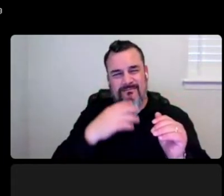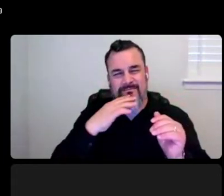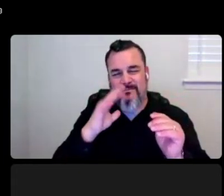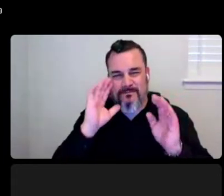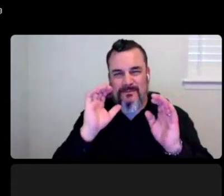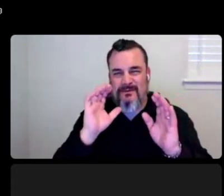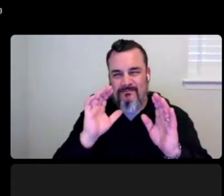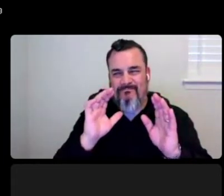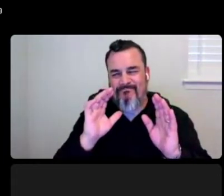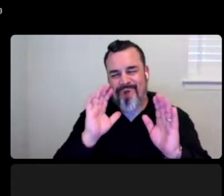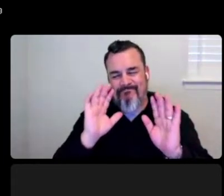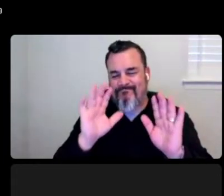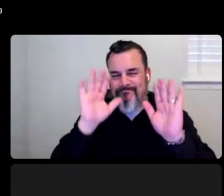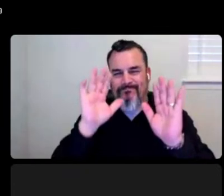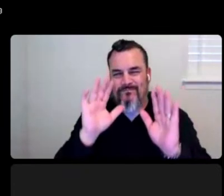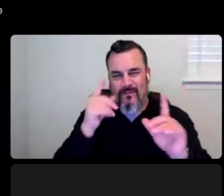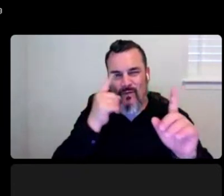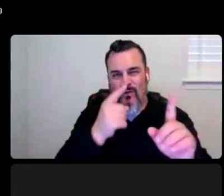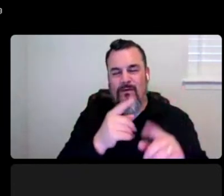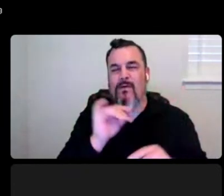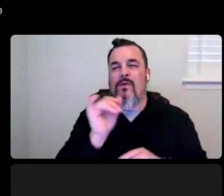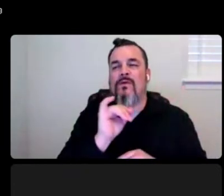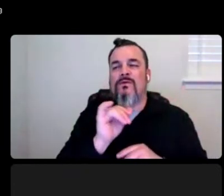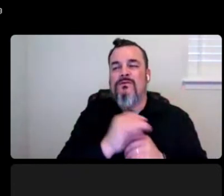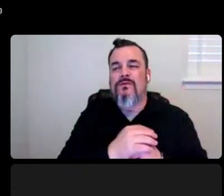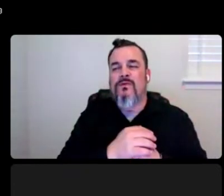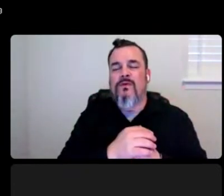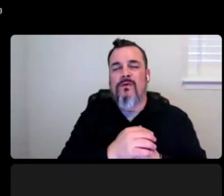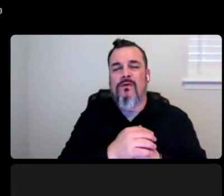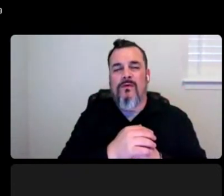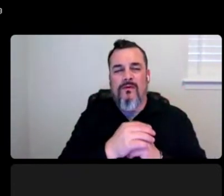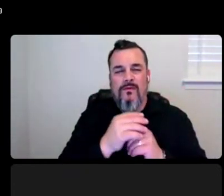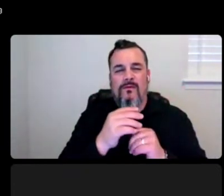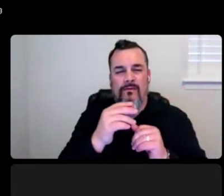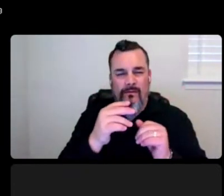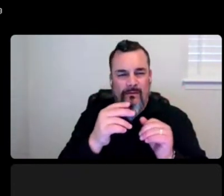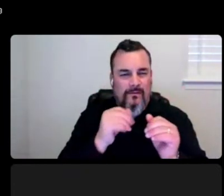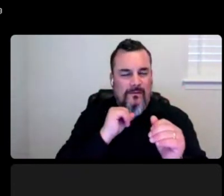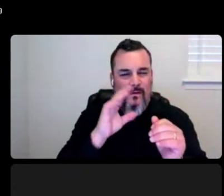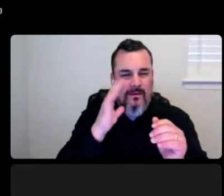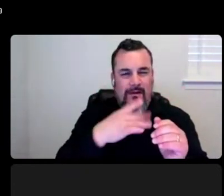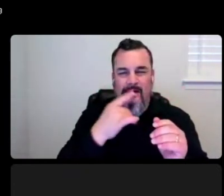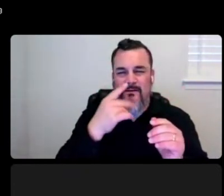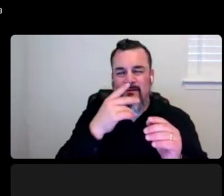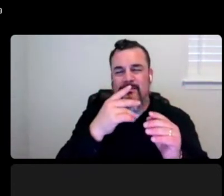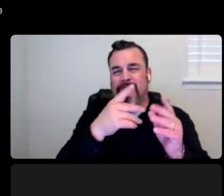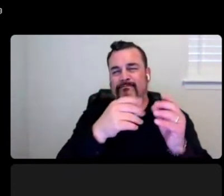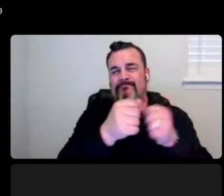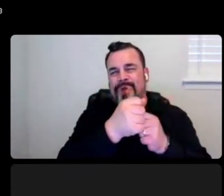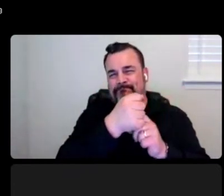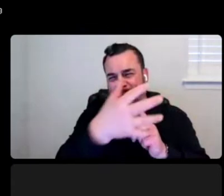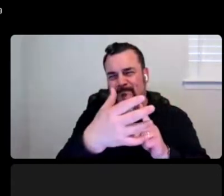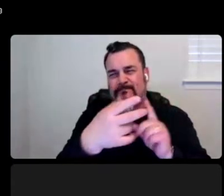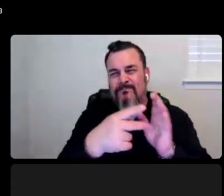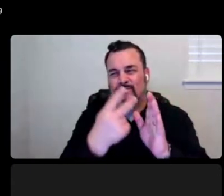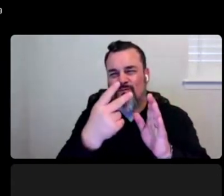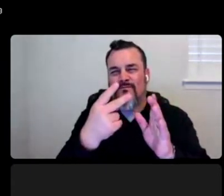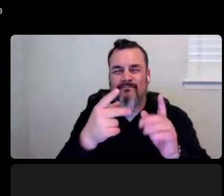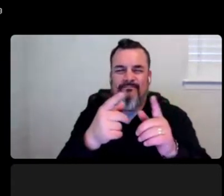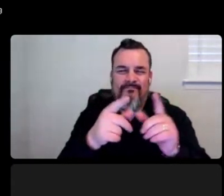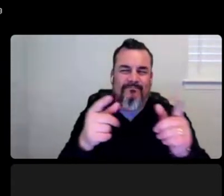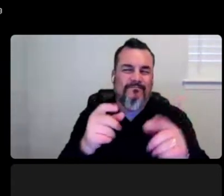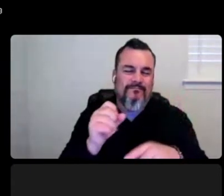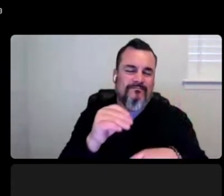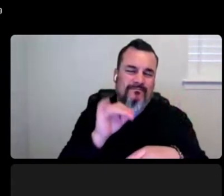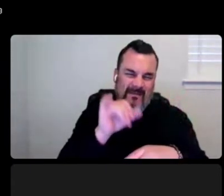my ultimate goal. I also like dual immersion, so I would love to see that expanded. So that's in a nutshell.